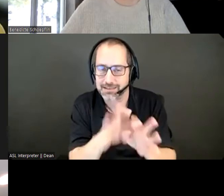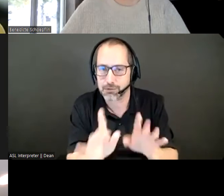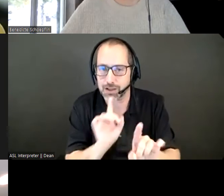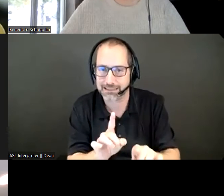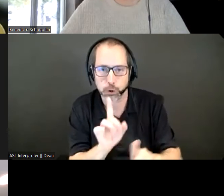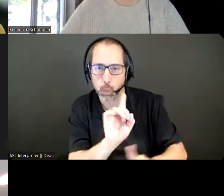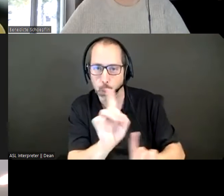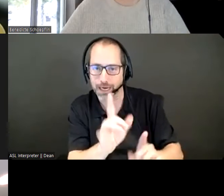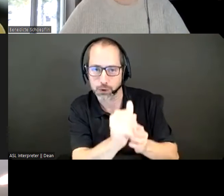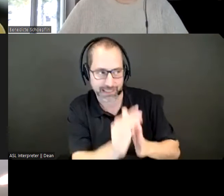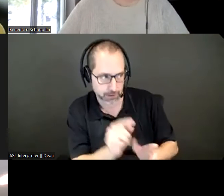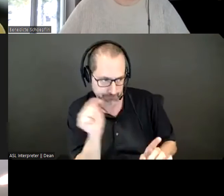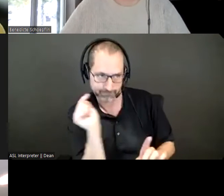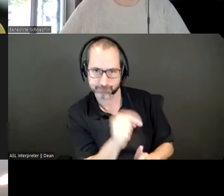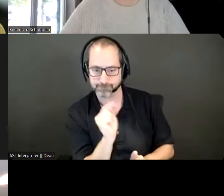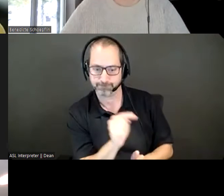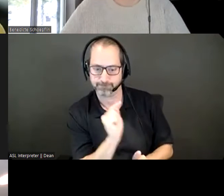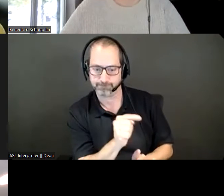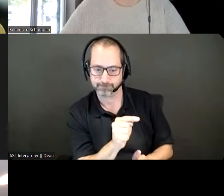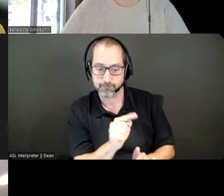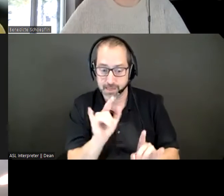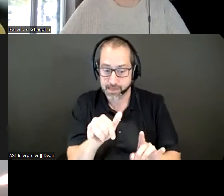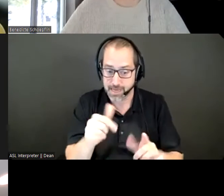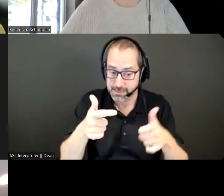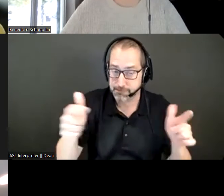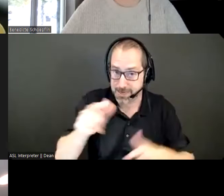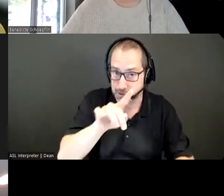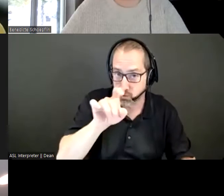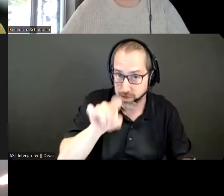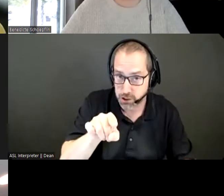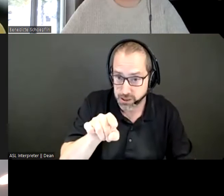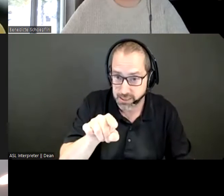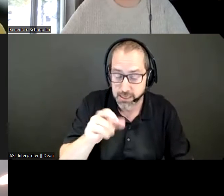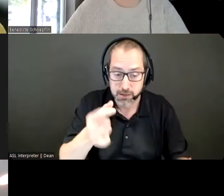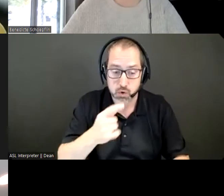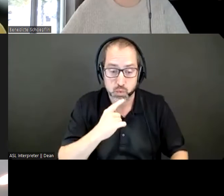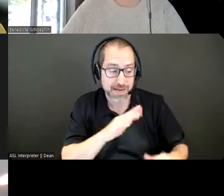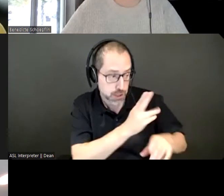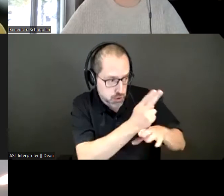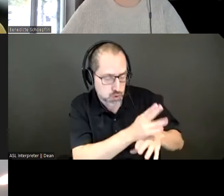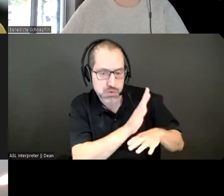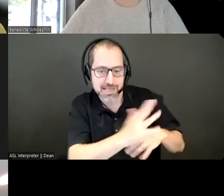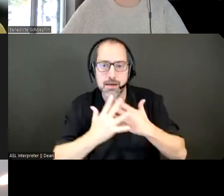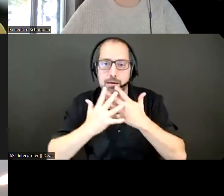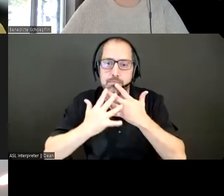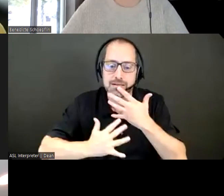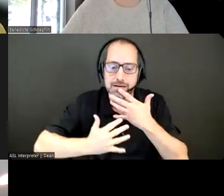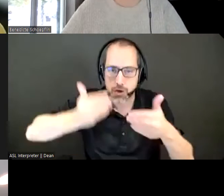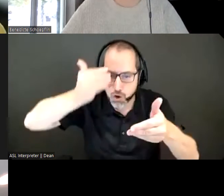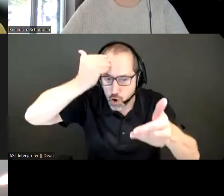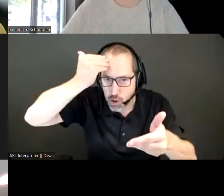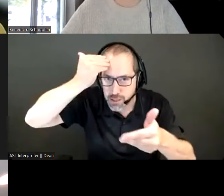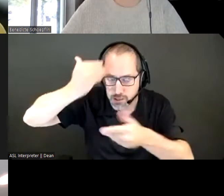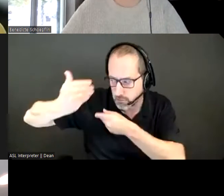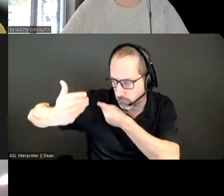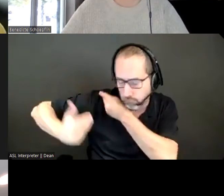Yeah, it's a big question. And, we connect our people up to their blood knowledge and their land and their territory and their culture